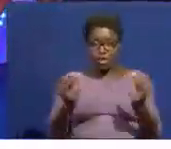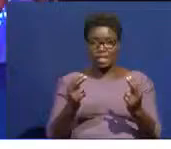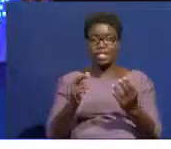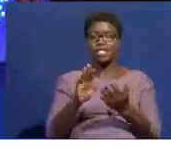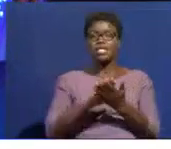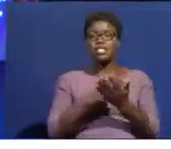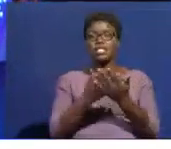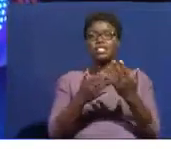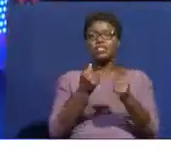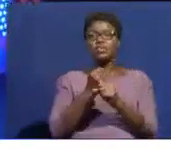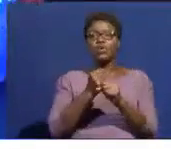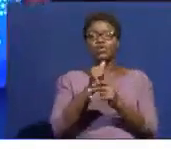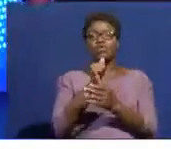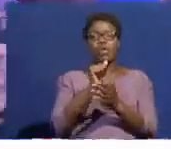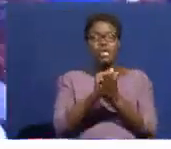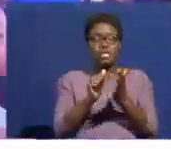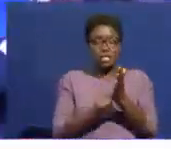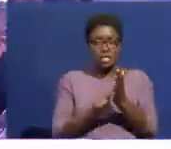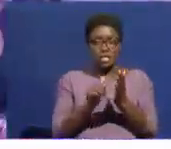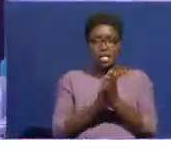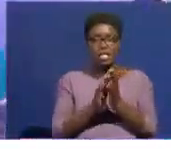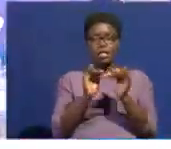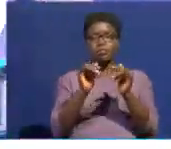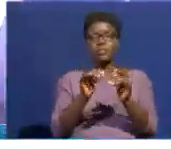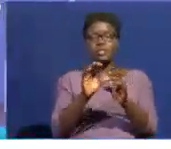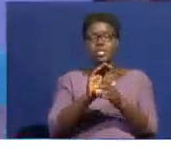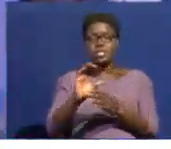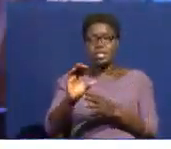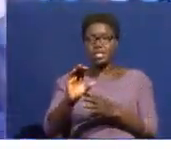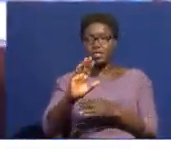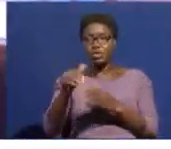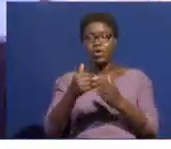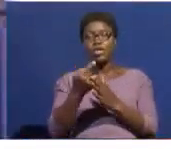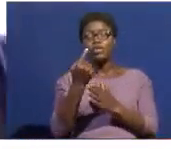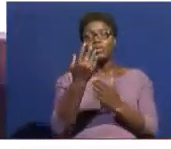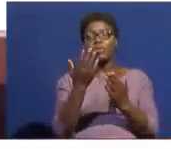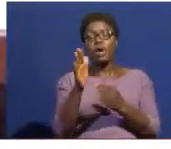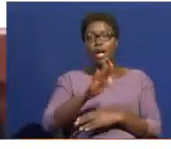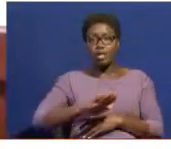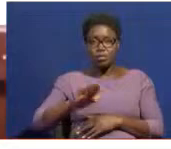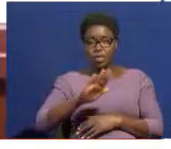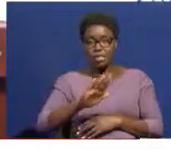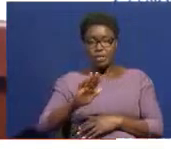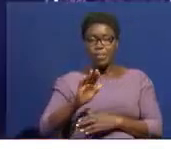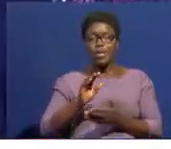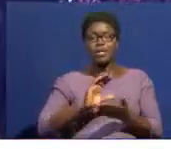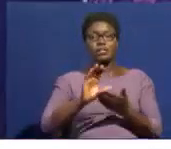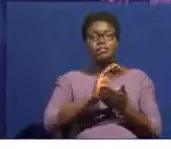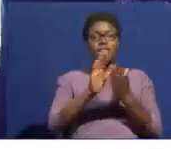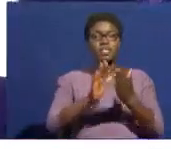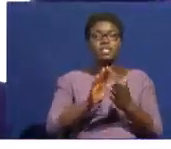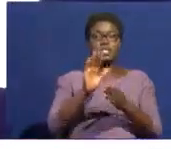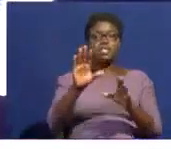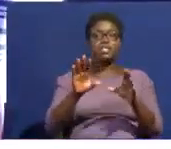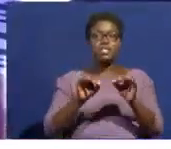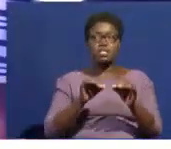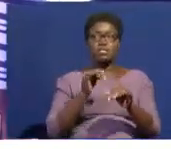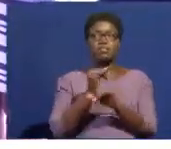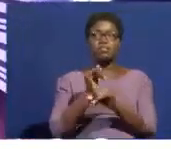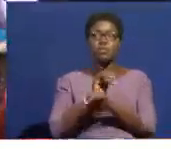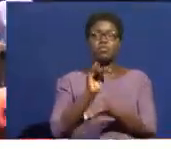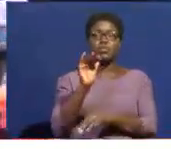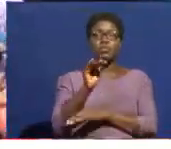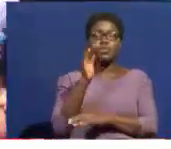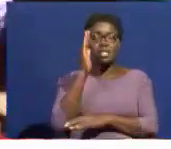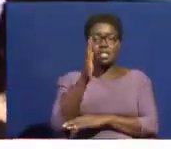agencies, media channels, and professional vendors, all in one place, while vendors will be able to receive job requests directly from